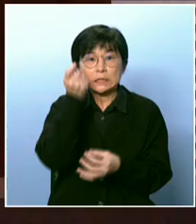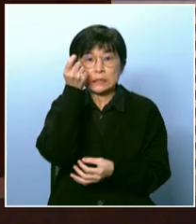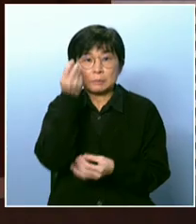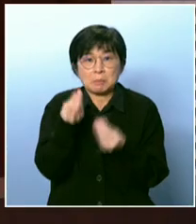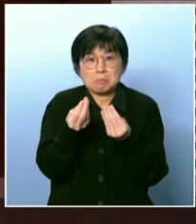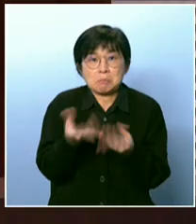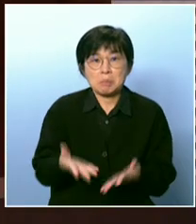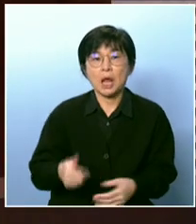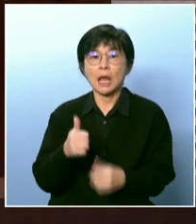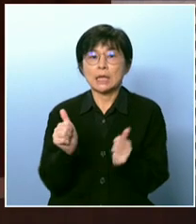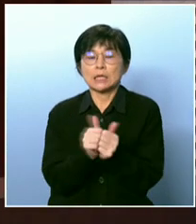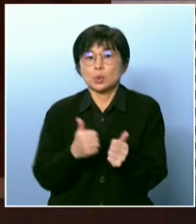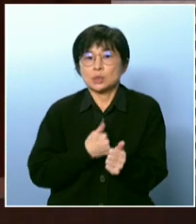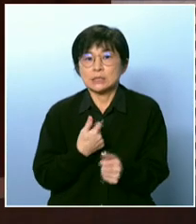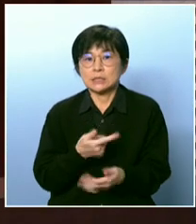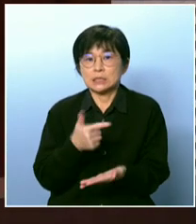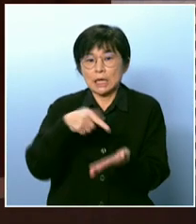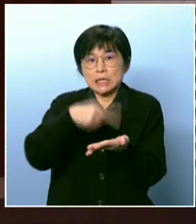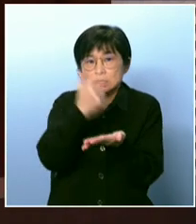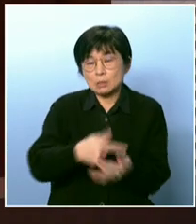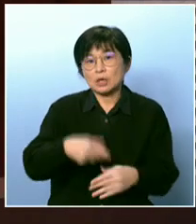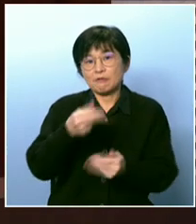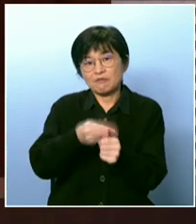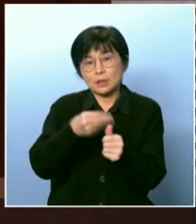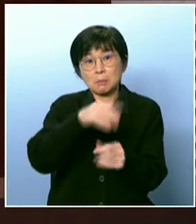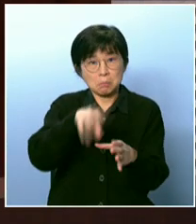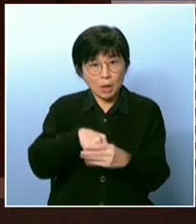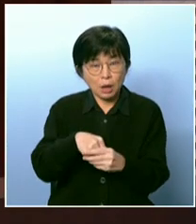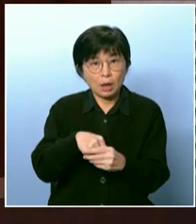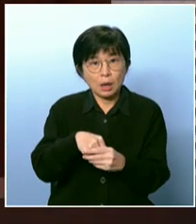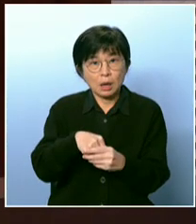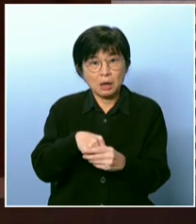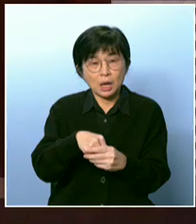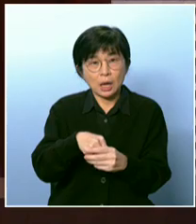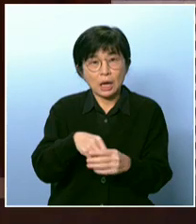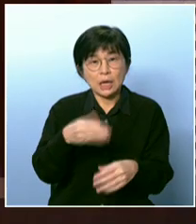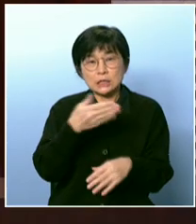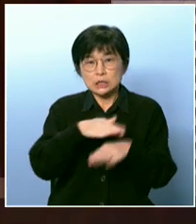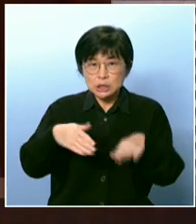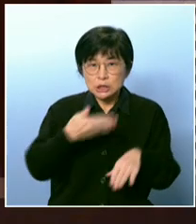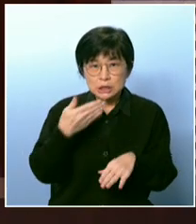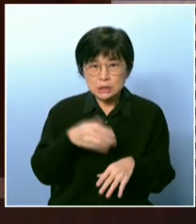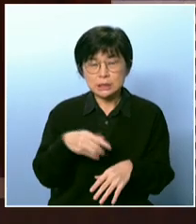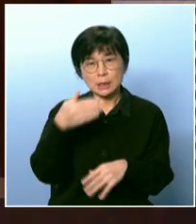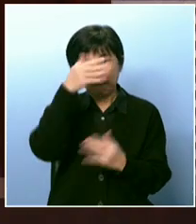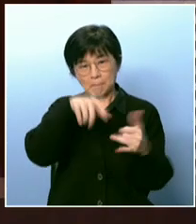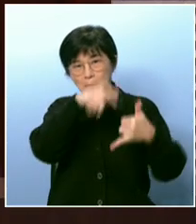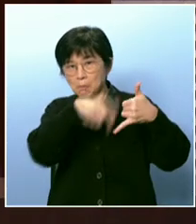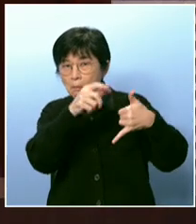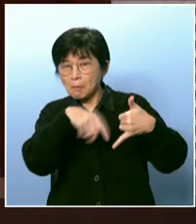operating the program, we do ask operators to provide core training to